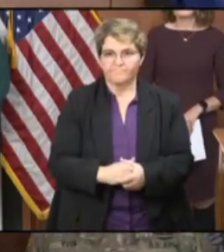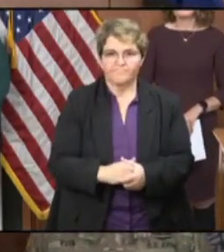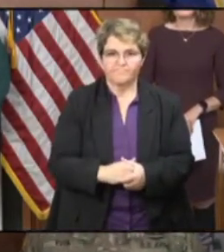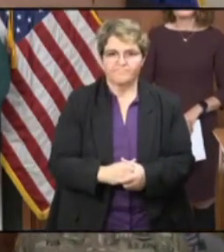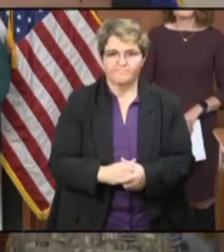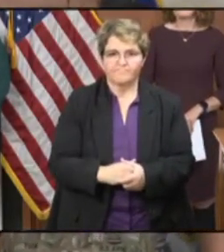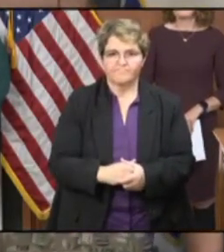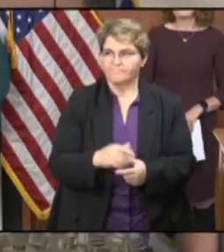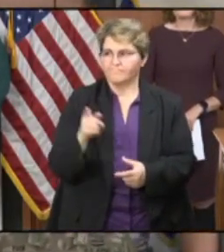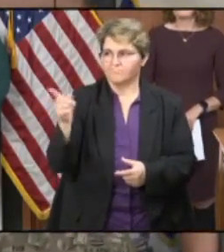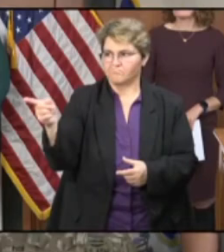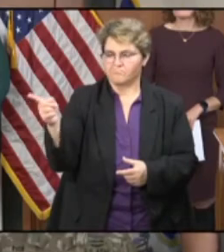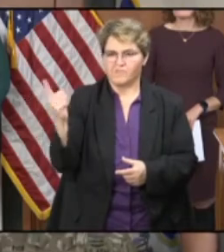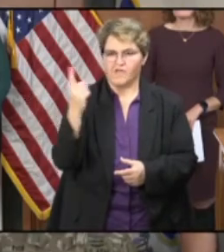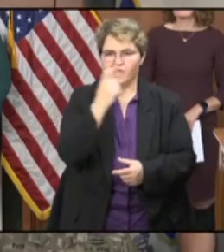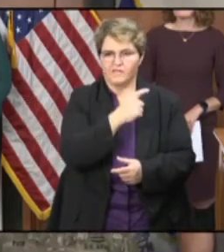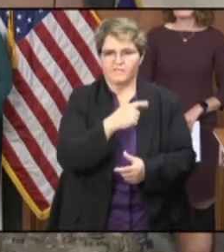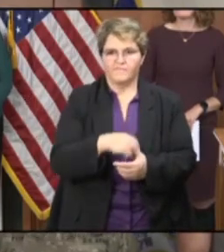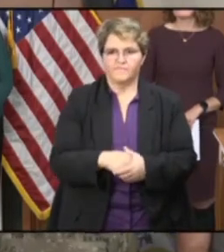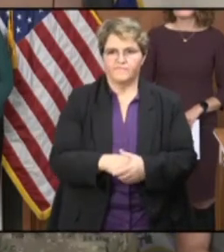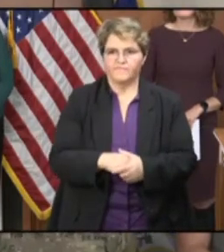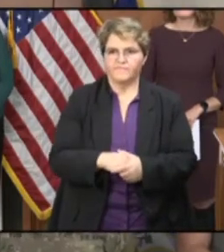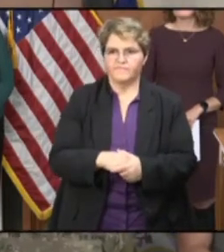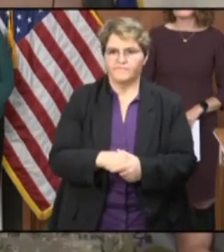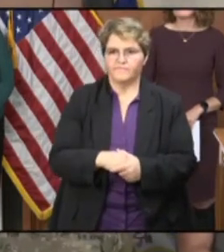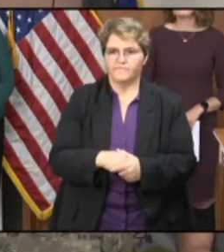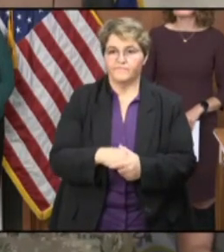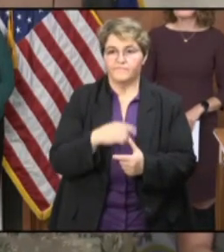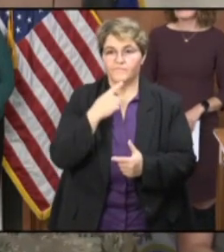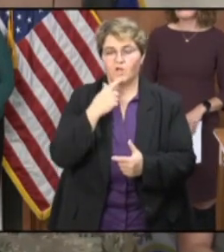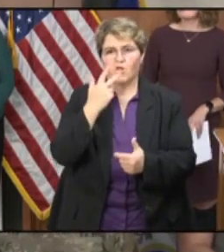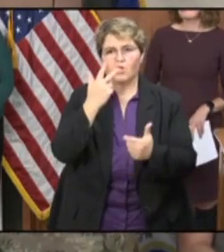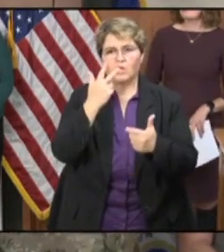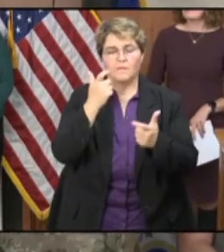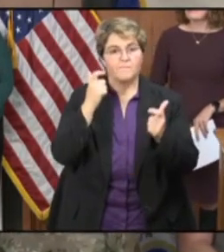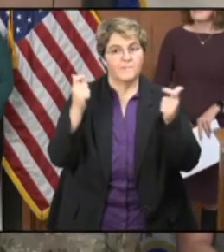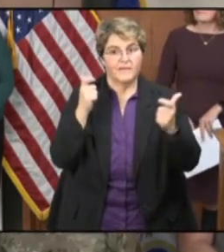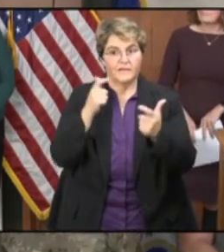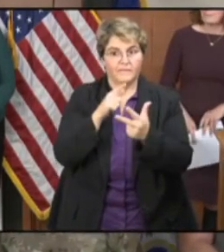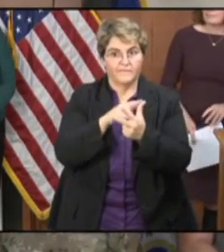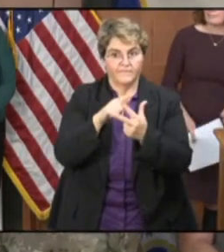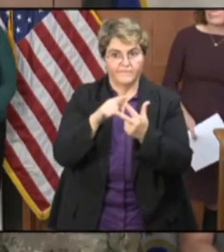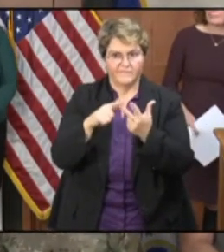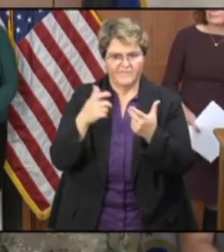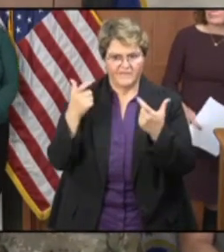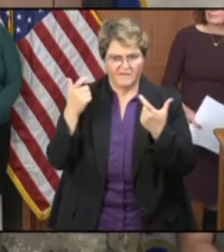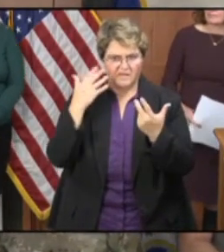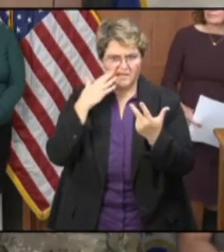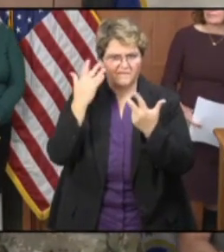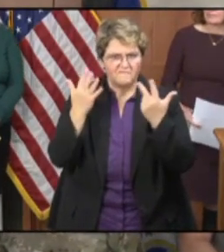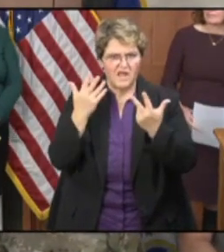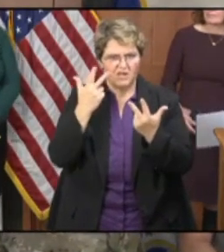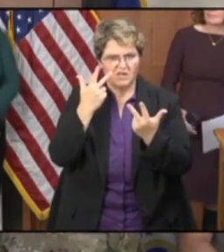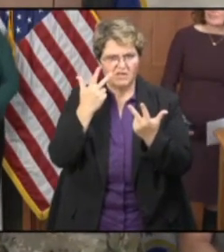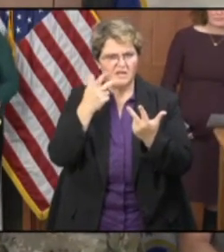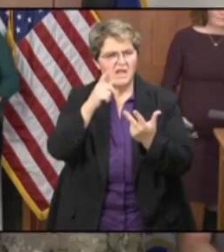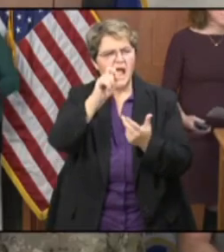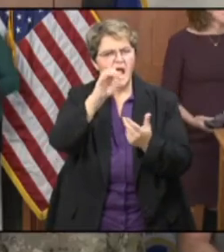Can we get a little more of you said there were 3 big fires, a little more on the acreage of the second